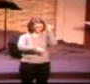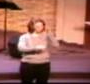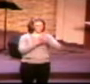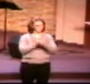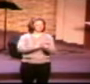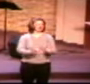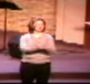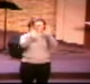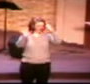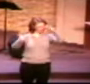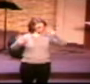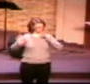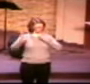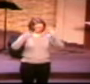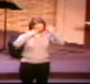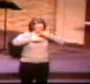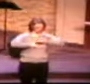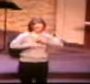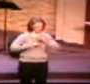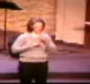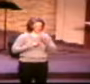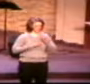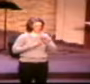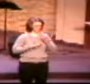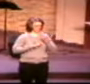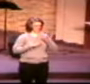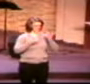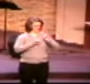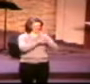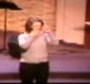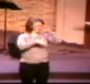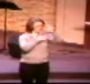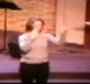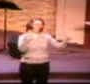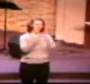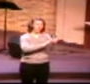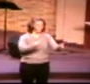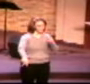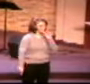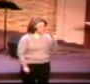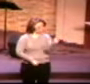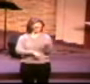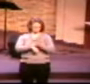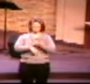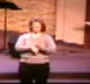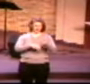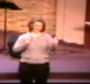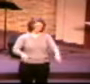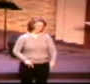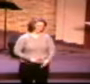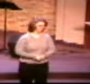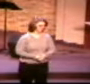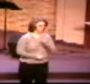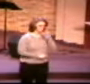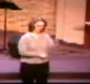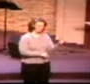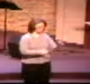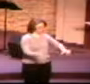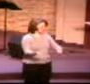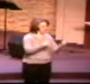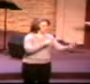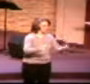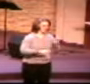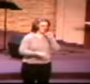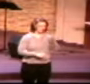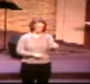our darkness. Life was the light for all people, not just Church of Christ people, not just Baptist